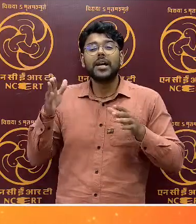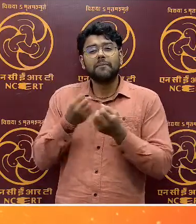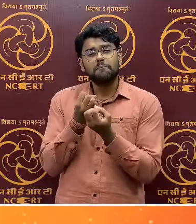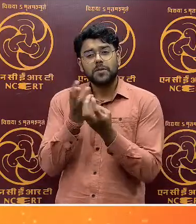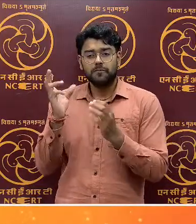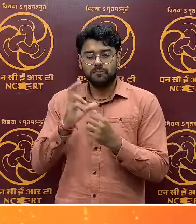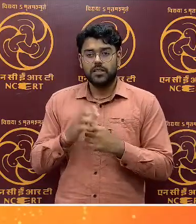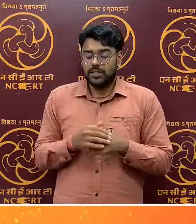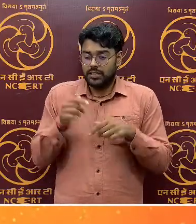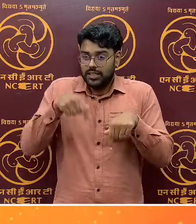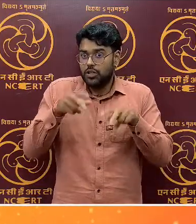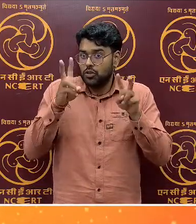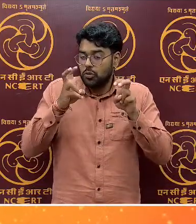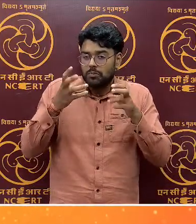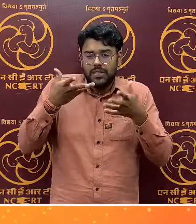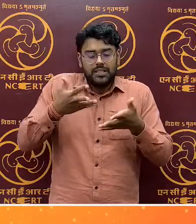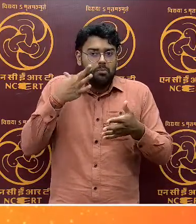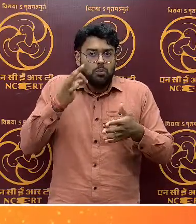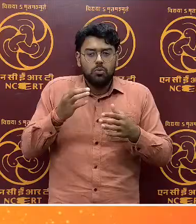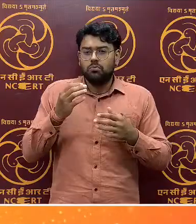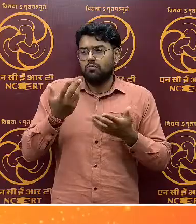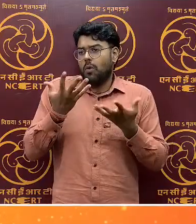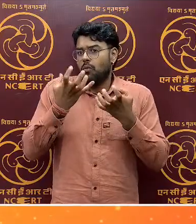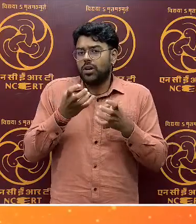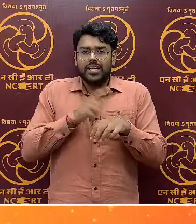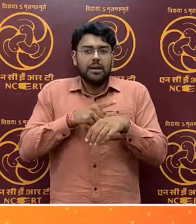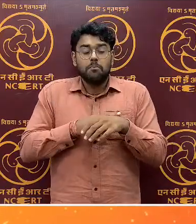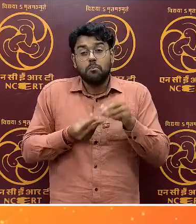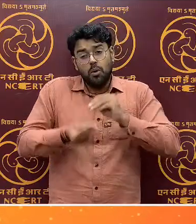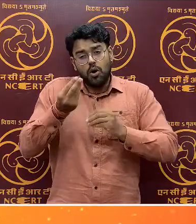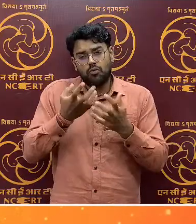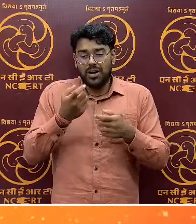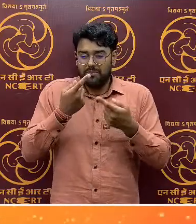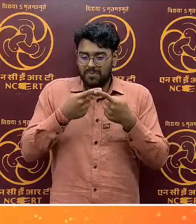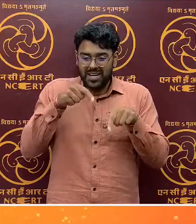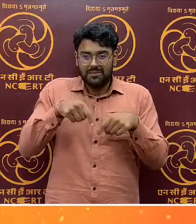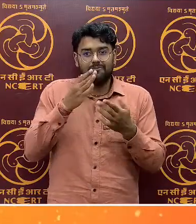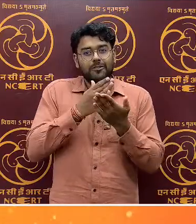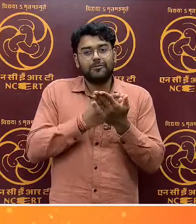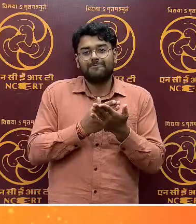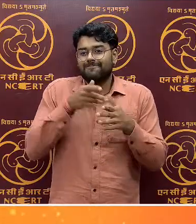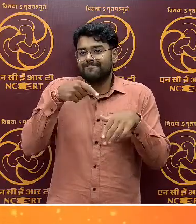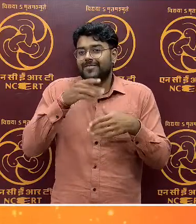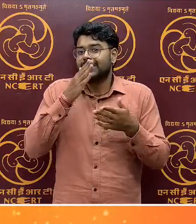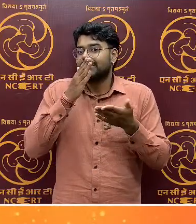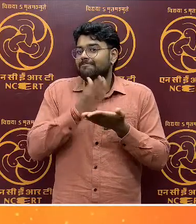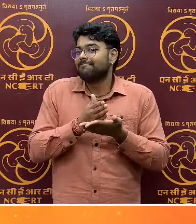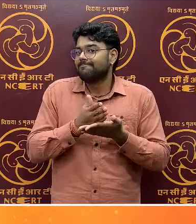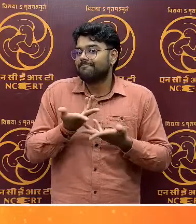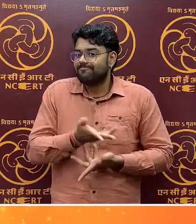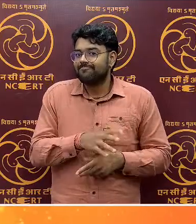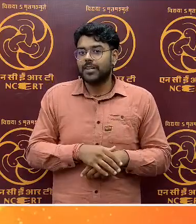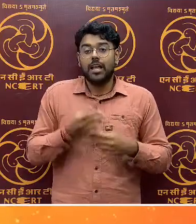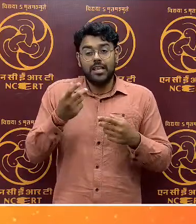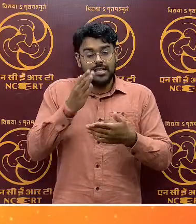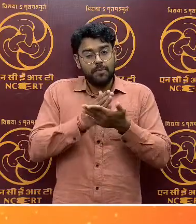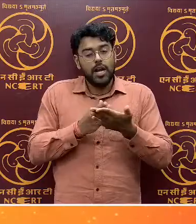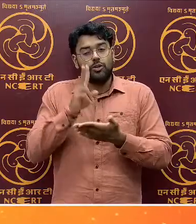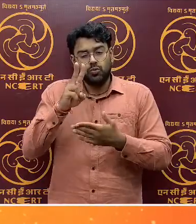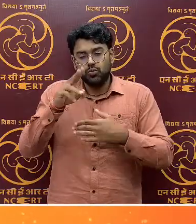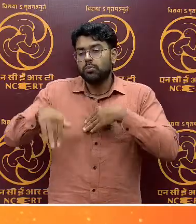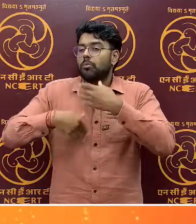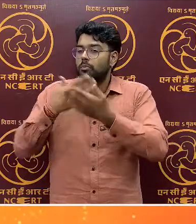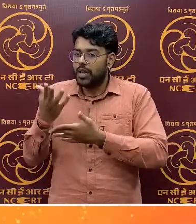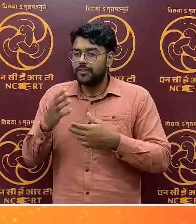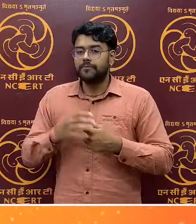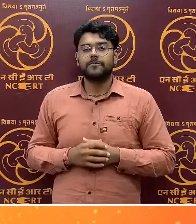such topic which needs more explanation, but because we do not have enough time in this session, we will come up with the second part of reproduction in animals in the